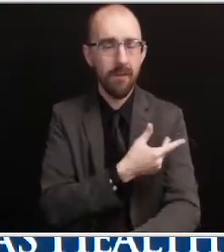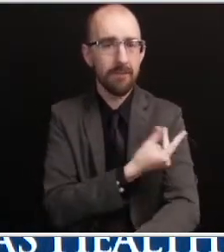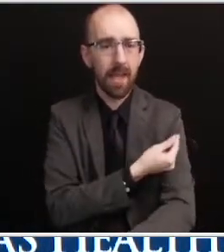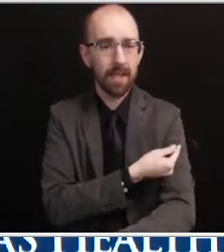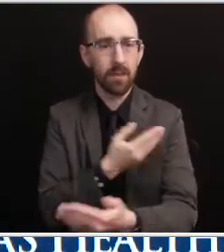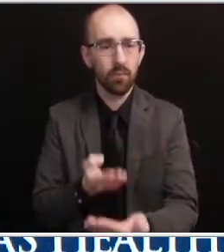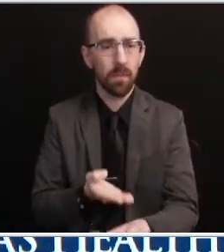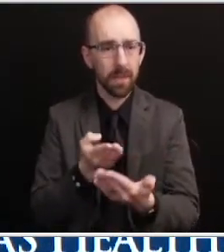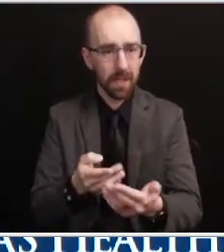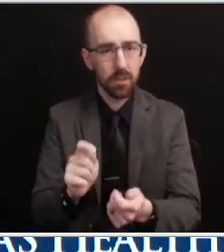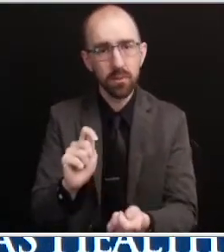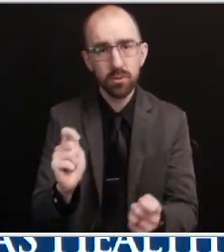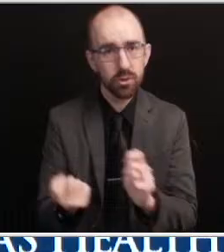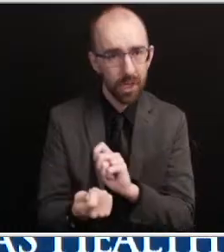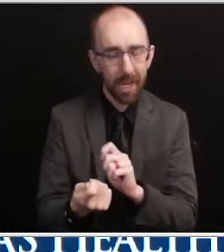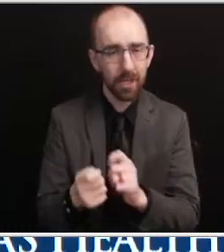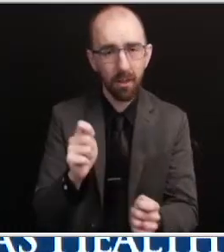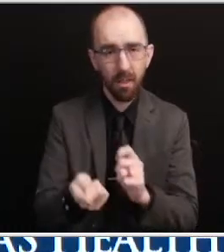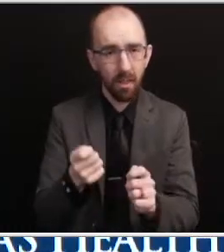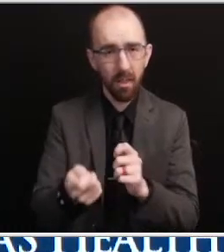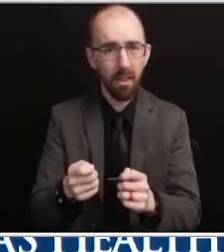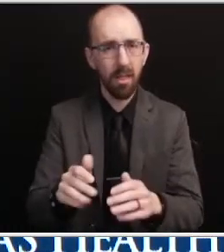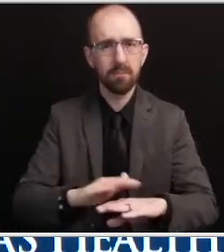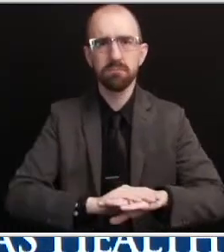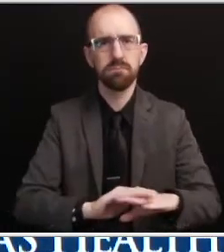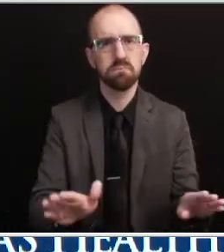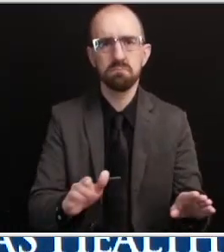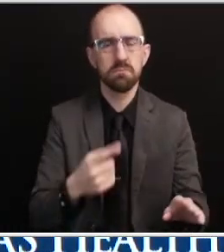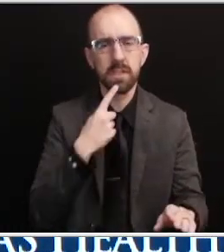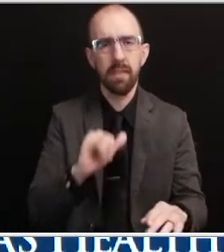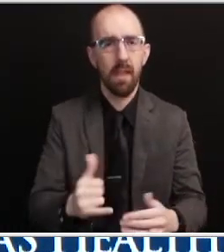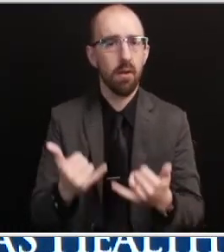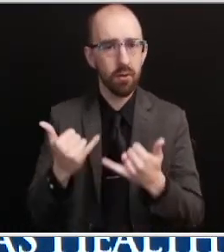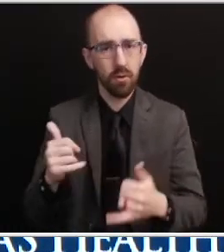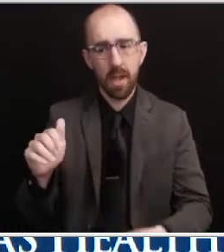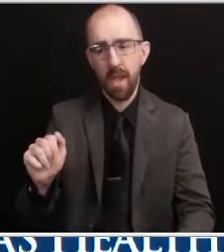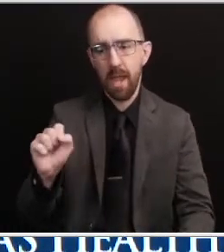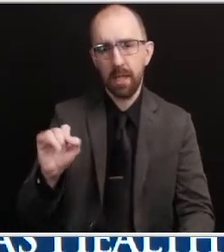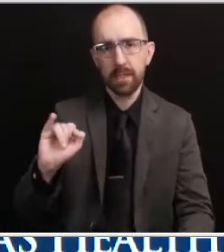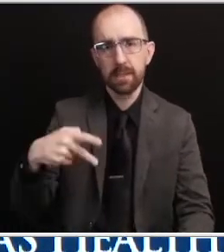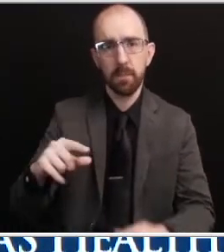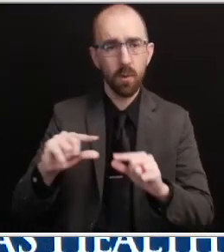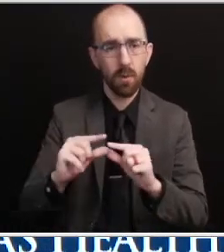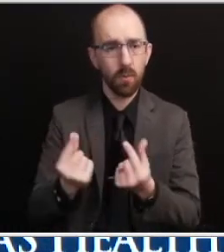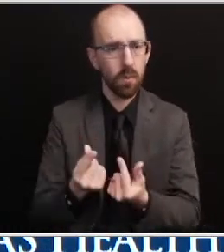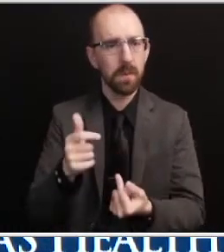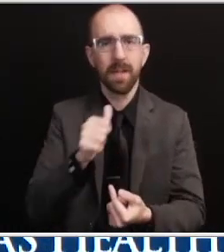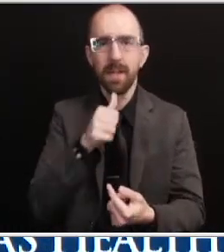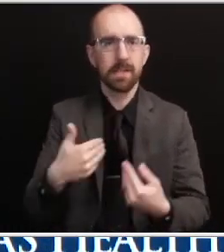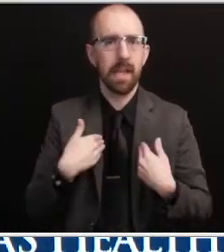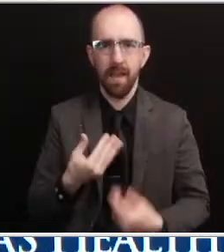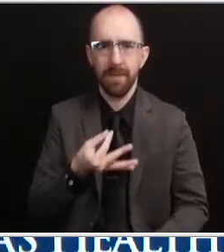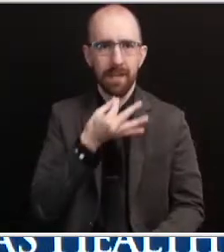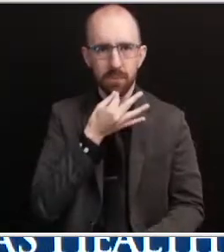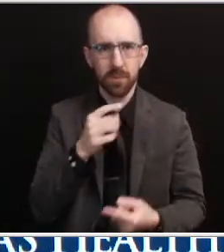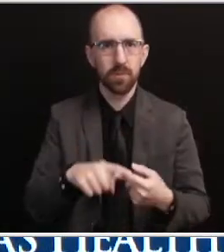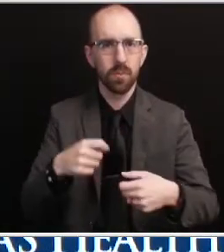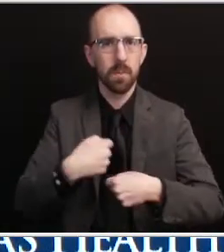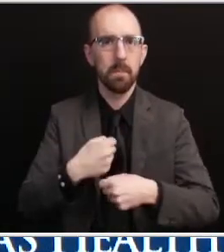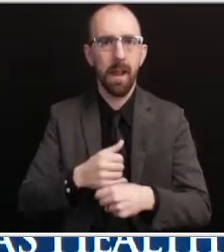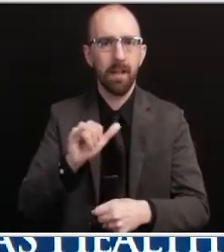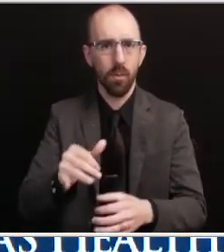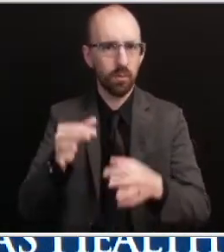were changed are null and void. Basically said the current ACIP group does not have the expertise to make those vaccine